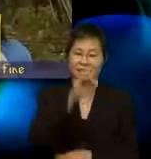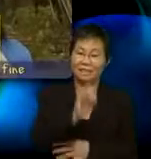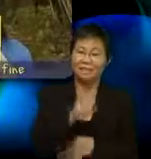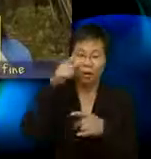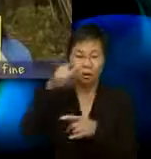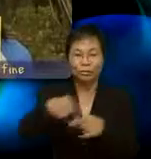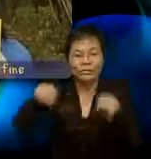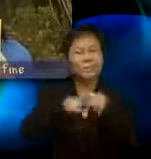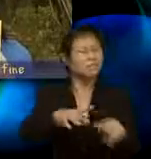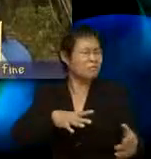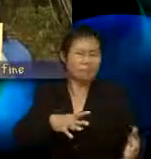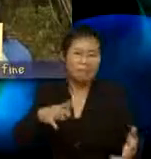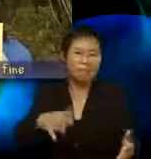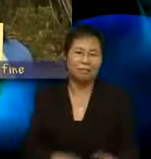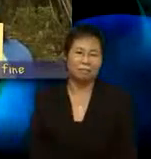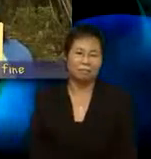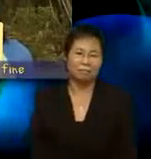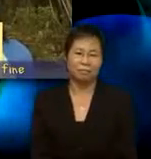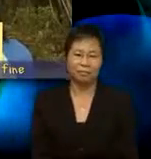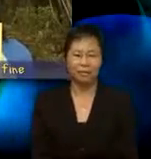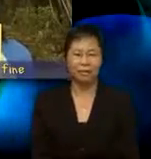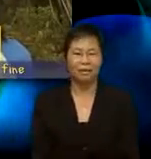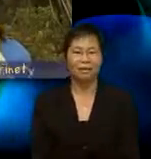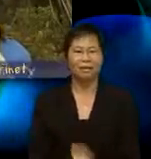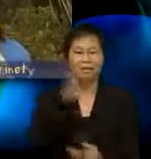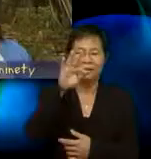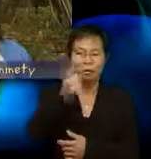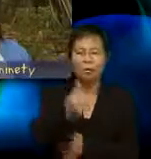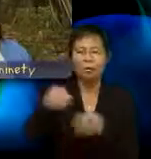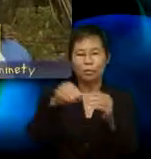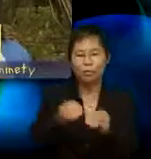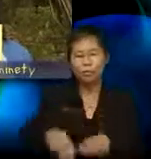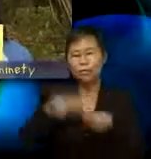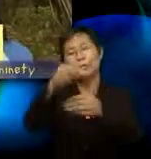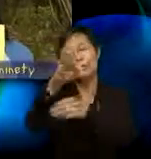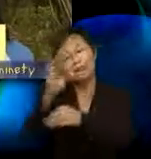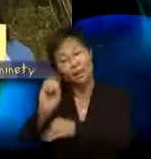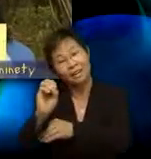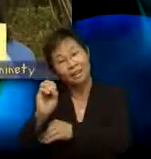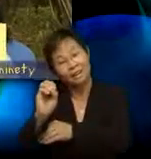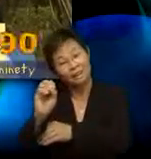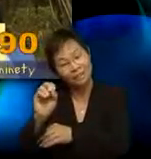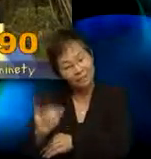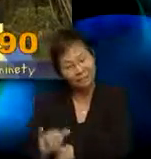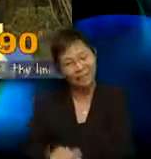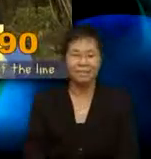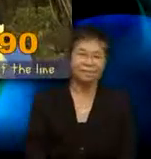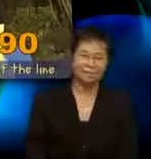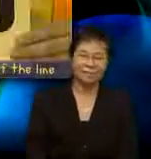80 looks just fine. 10 more gives you